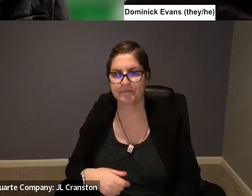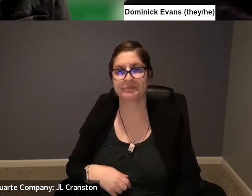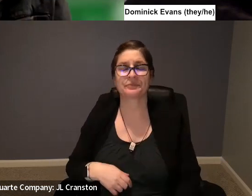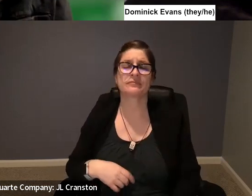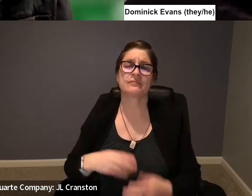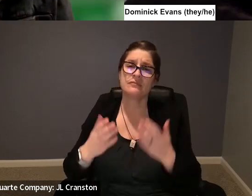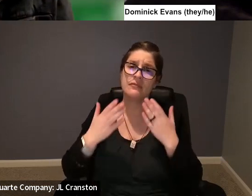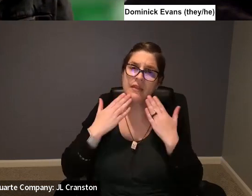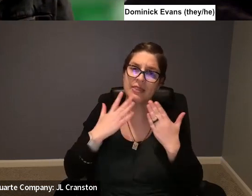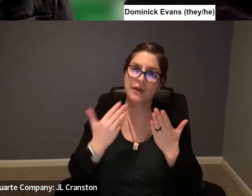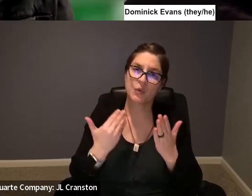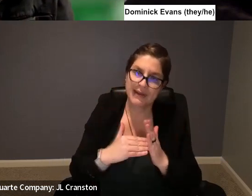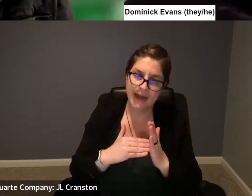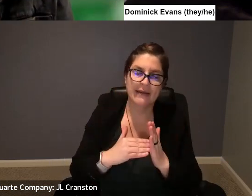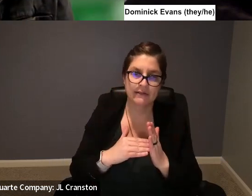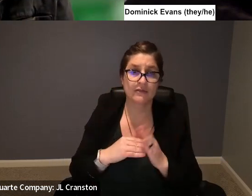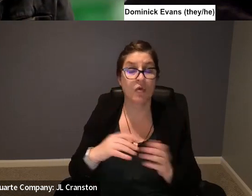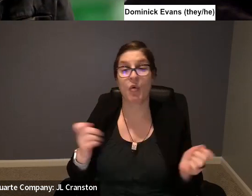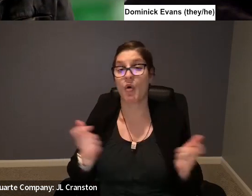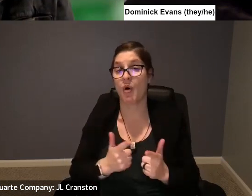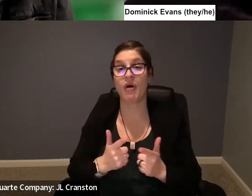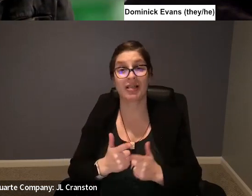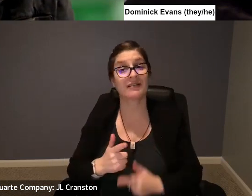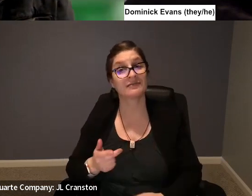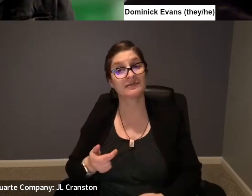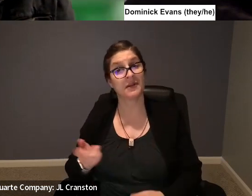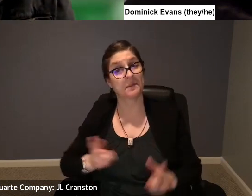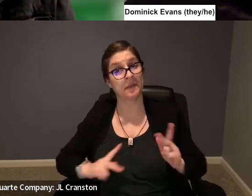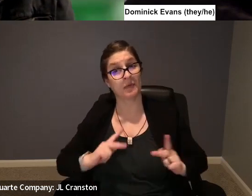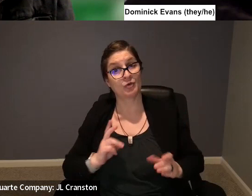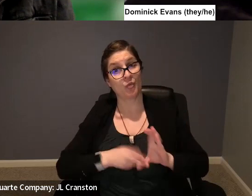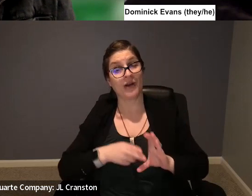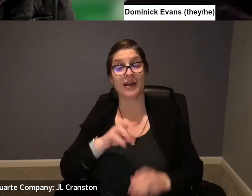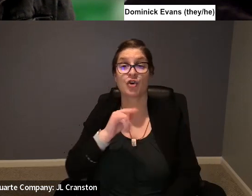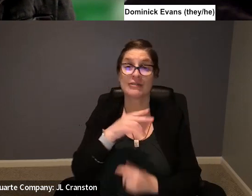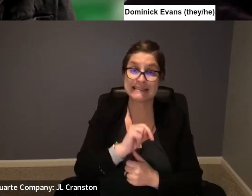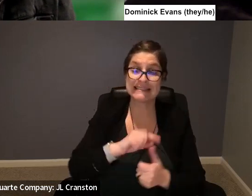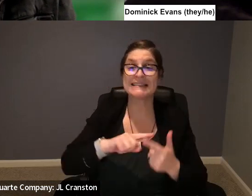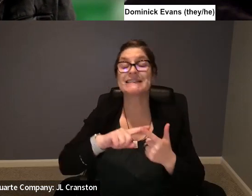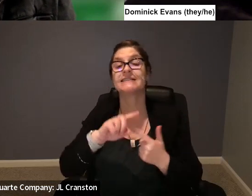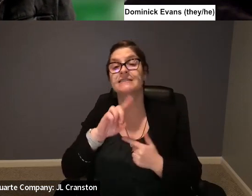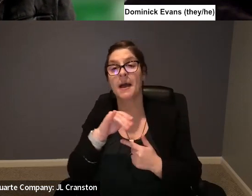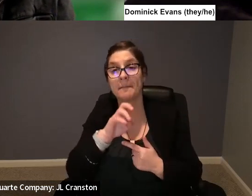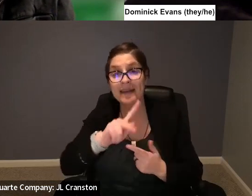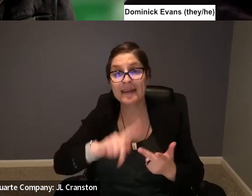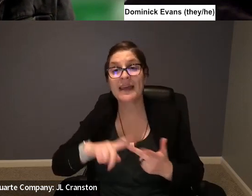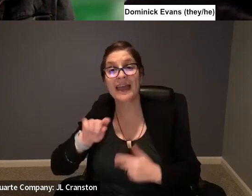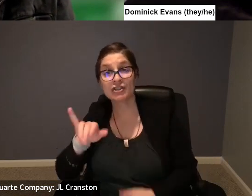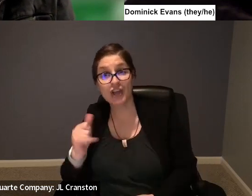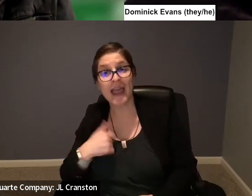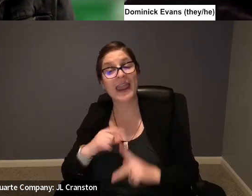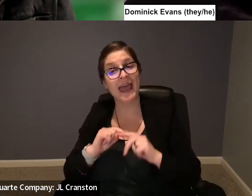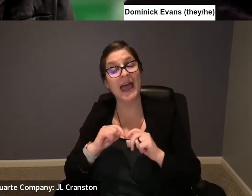you again to all of our guests this evening, Kristen, Dominick, and AJ, and also to our Access